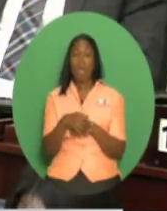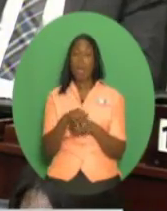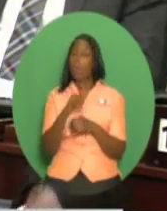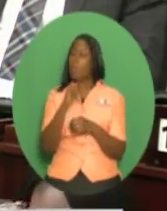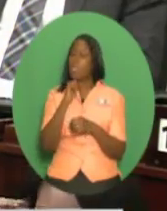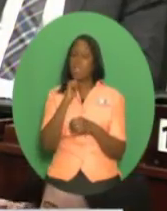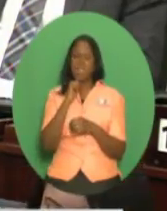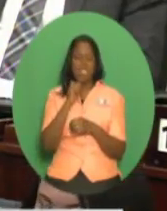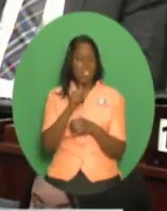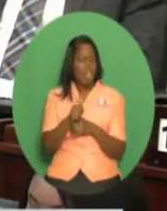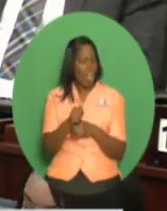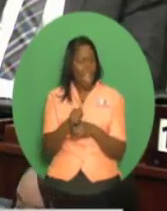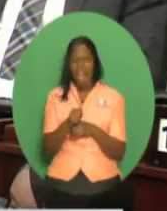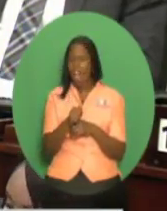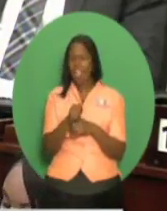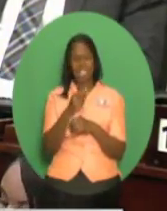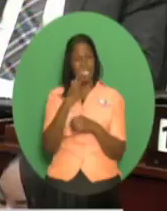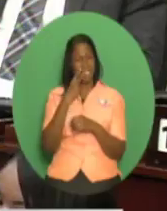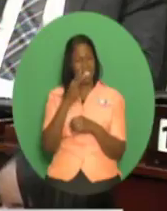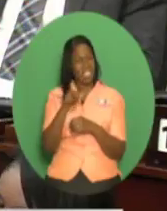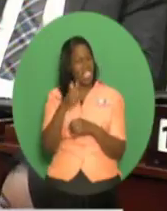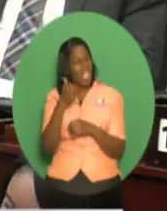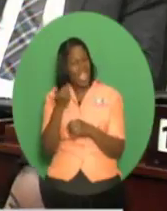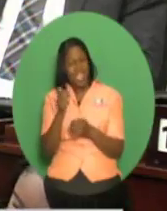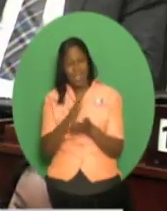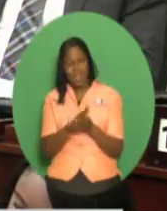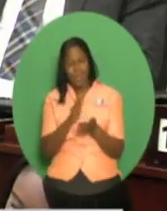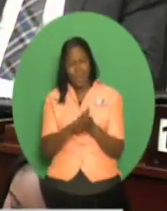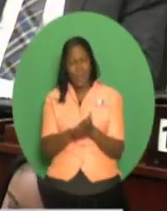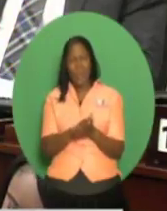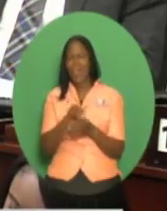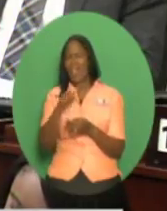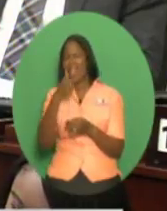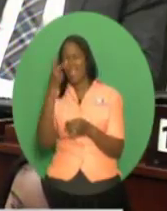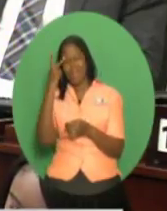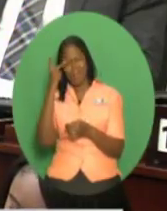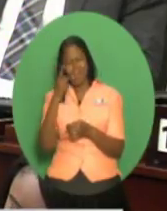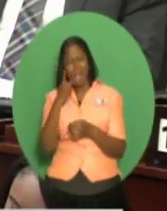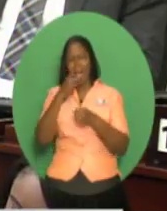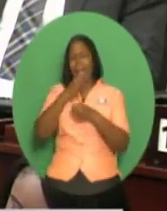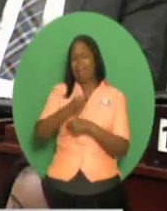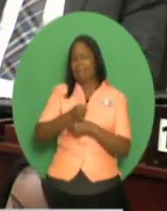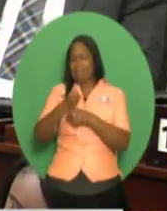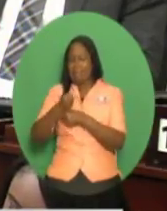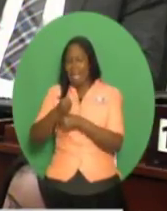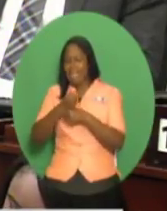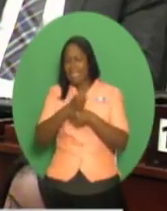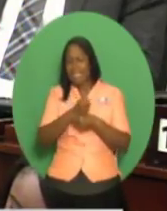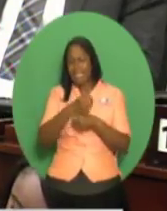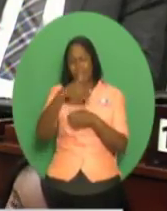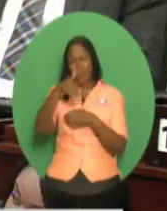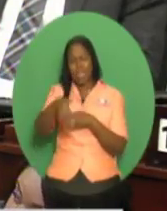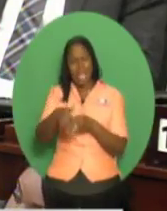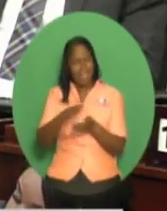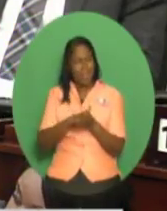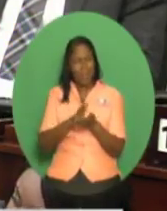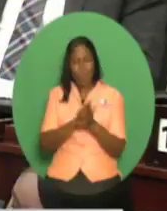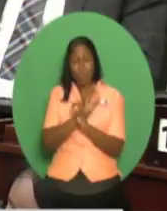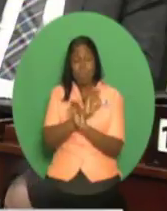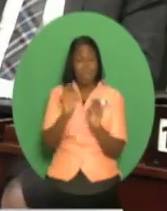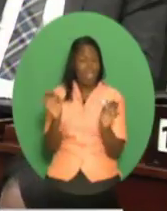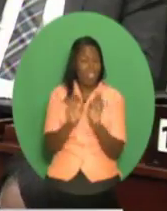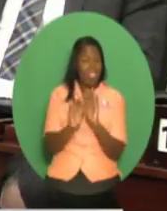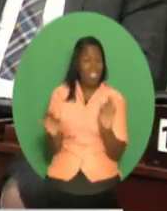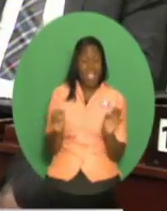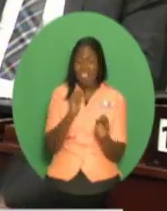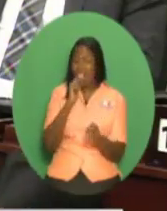any school or any parent protesting outside the schools. We have been having the active support